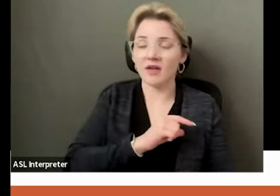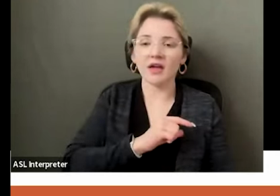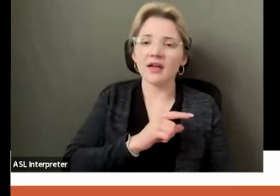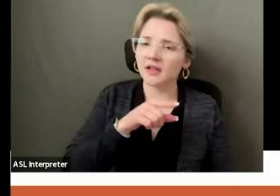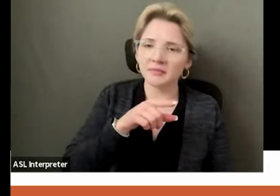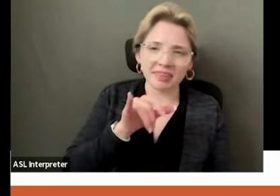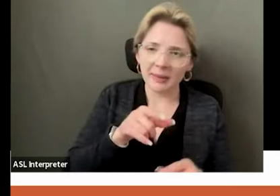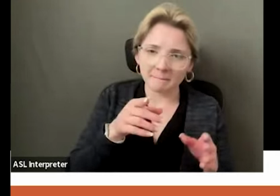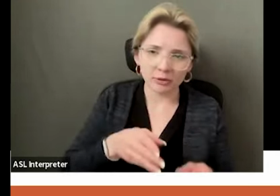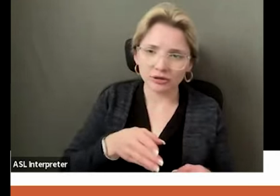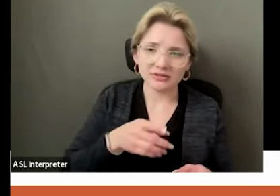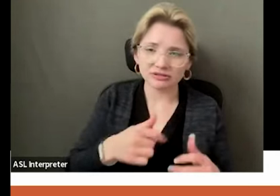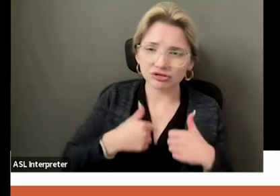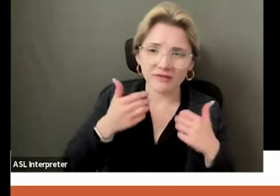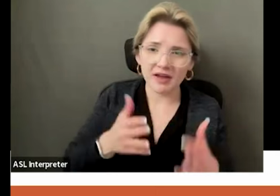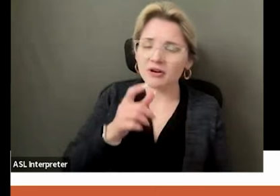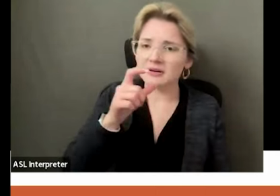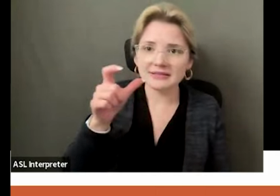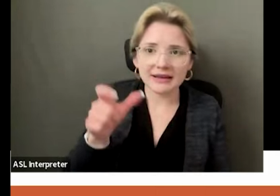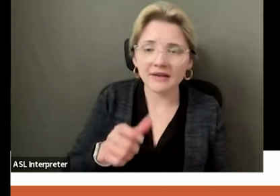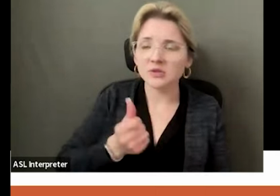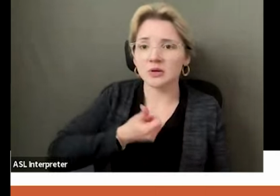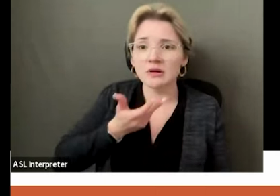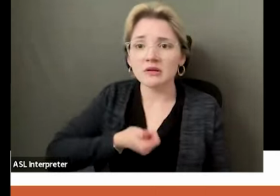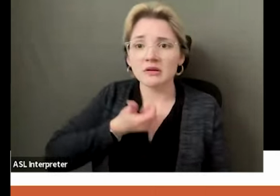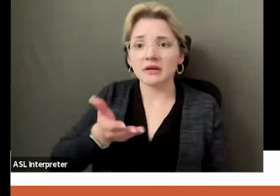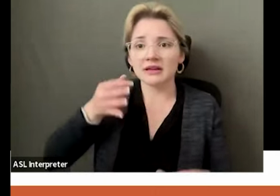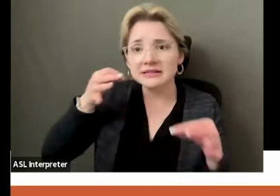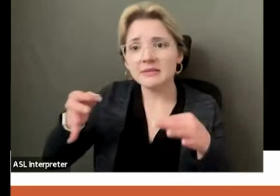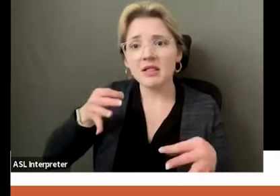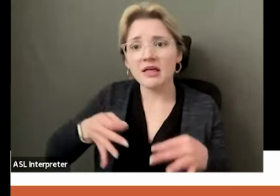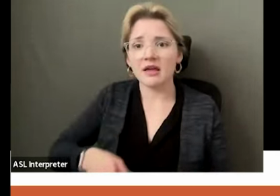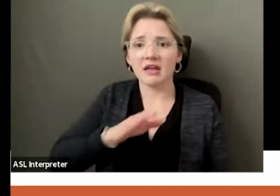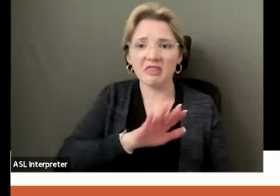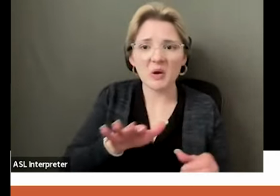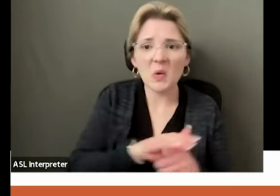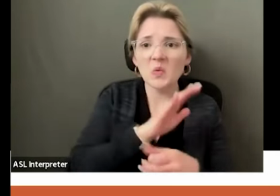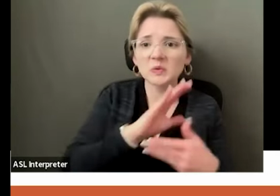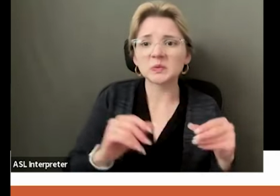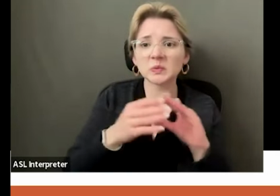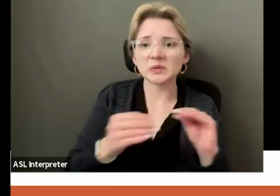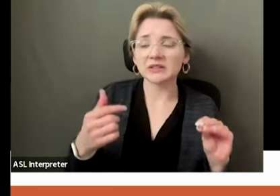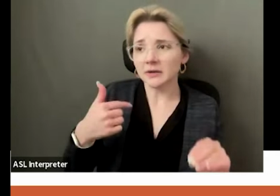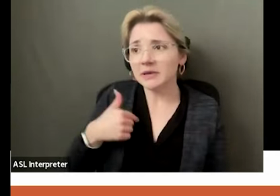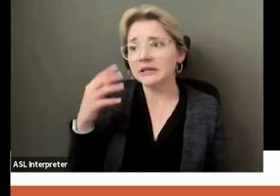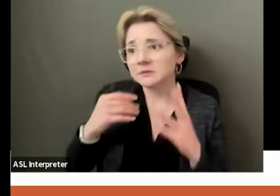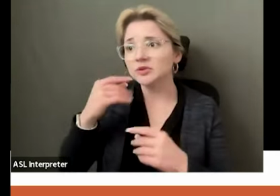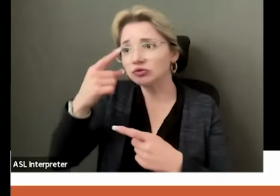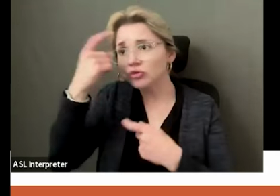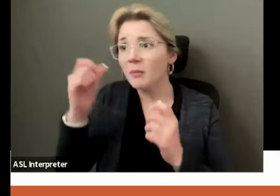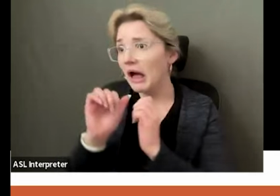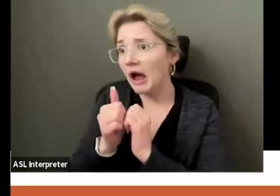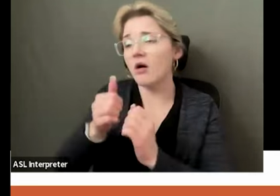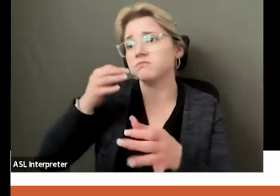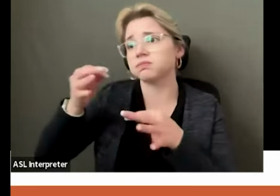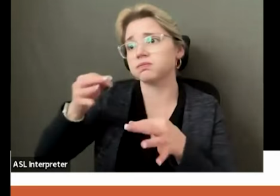these types of violence, because that can be it can be re-traumatizing. It also doesn't really necessarily